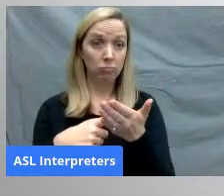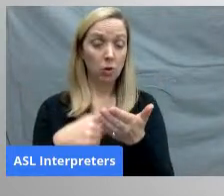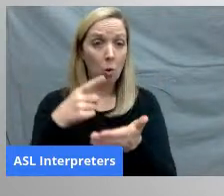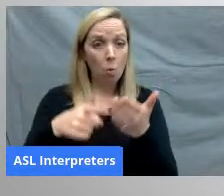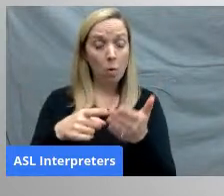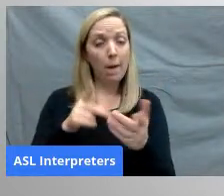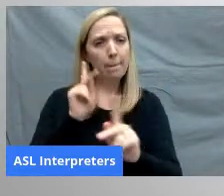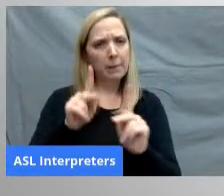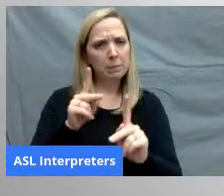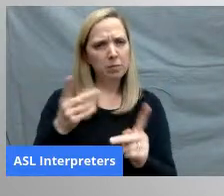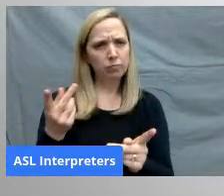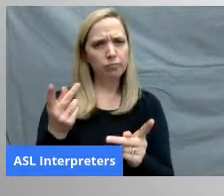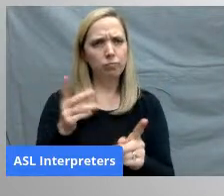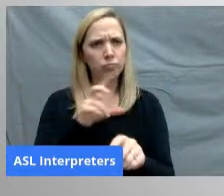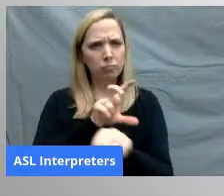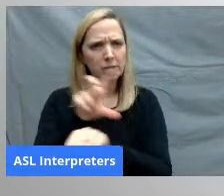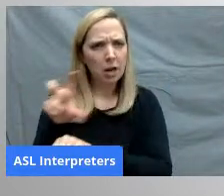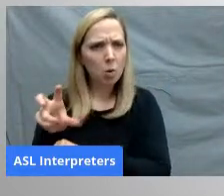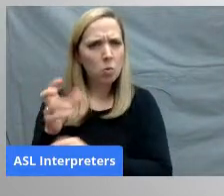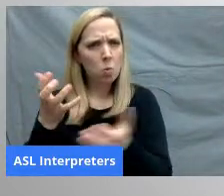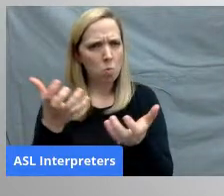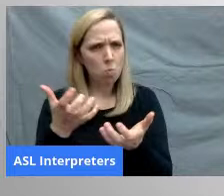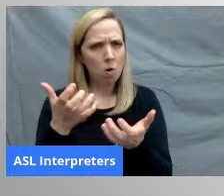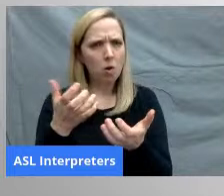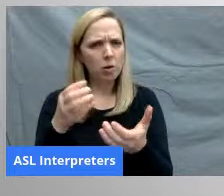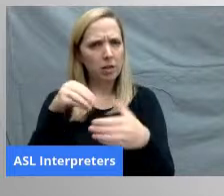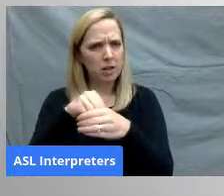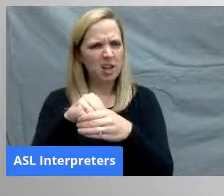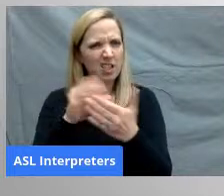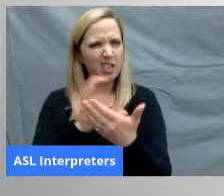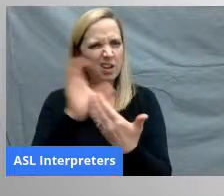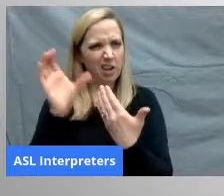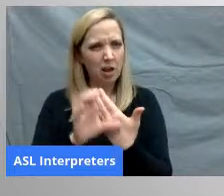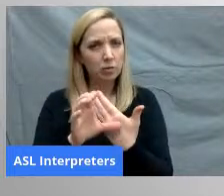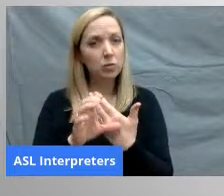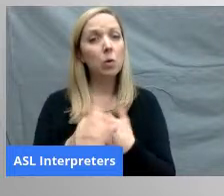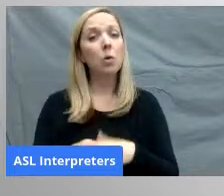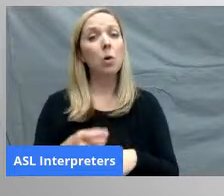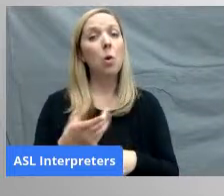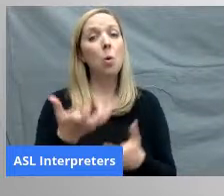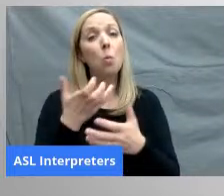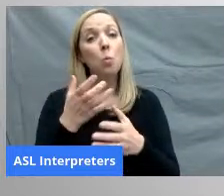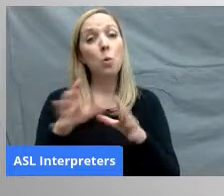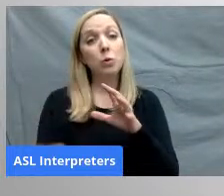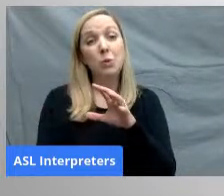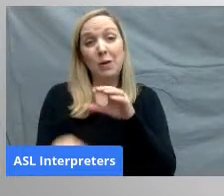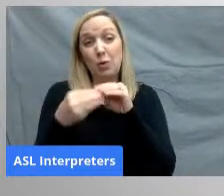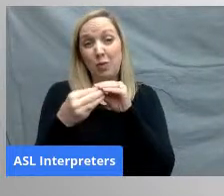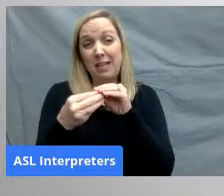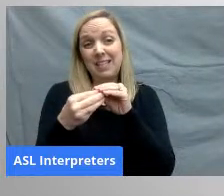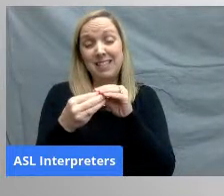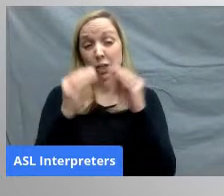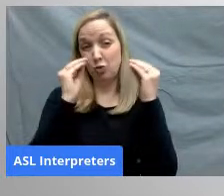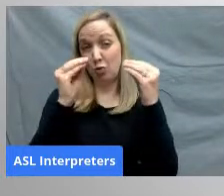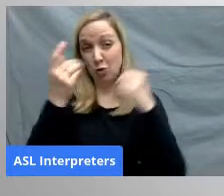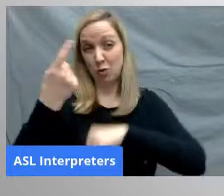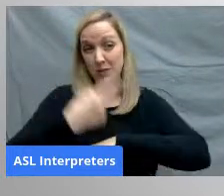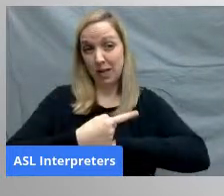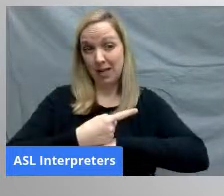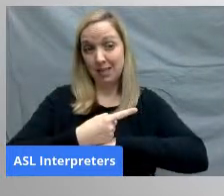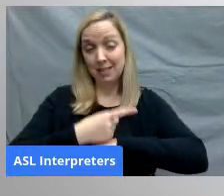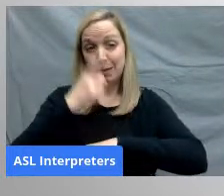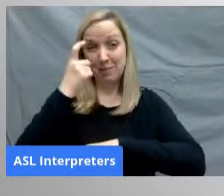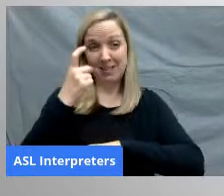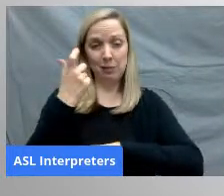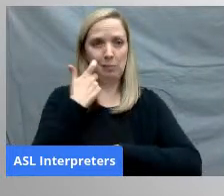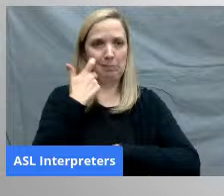the goals that is listed at the bottom, one of our main goals, was to increase our instructional days to combat some of the learning loss that our students have experienced during this